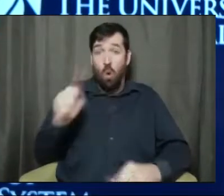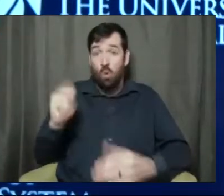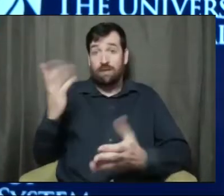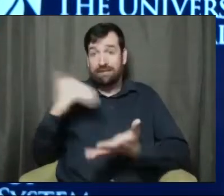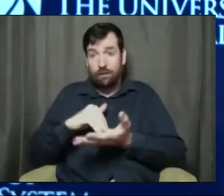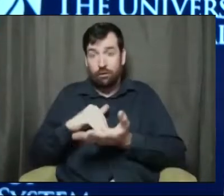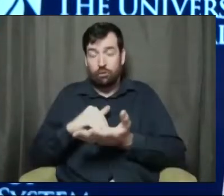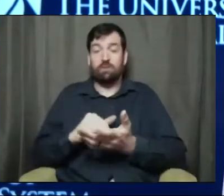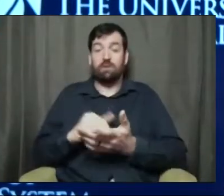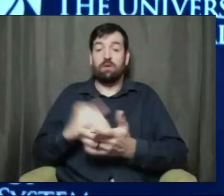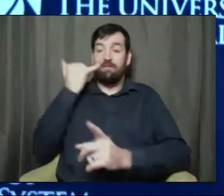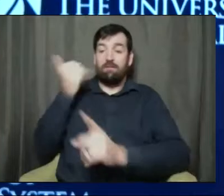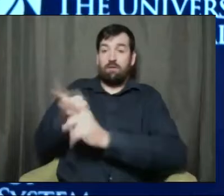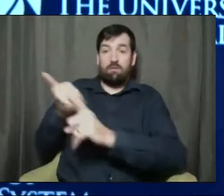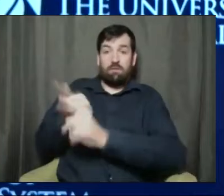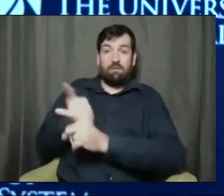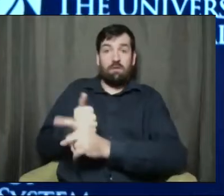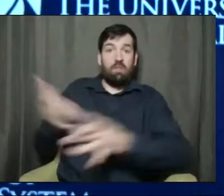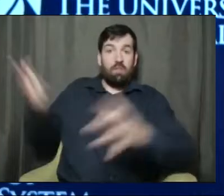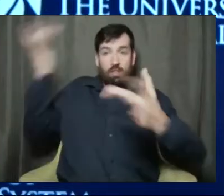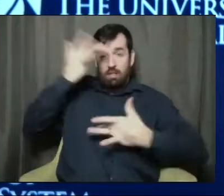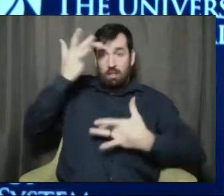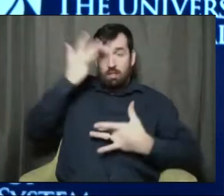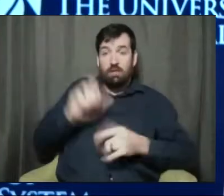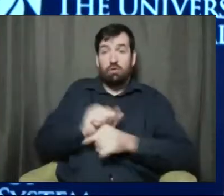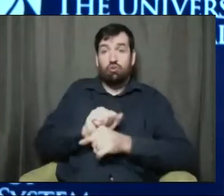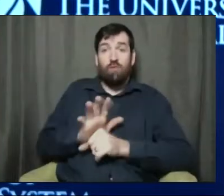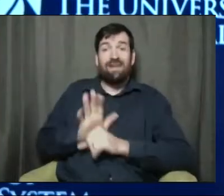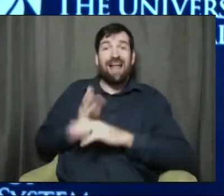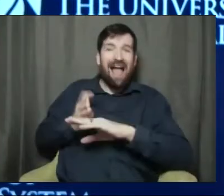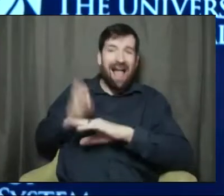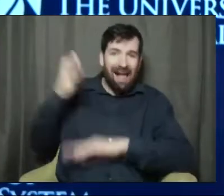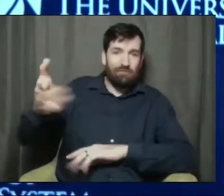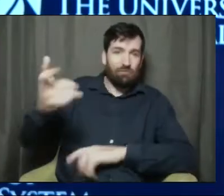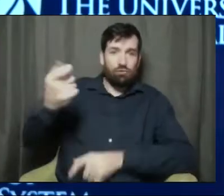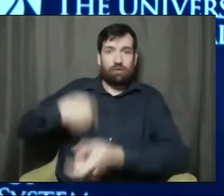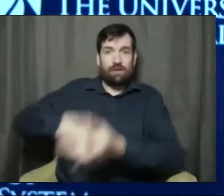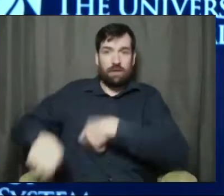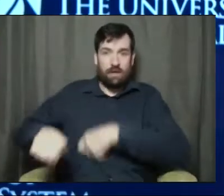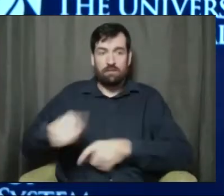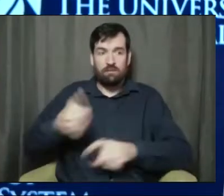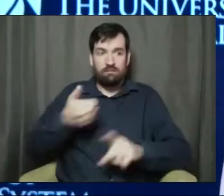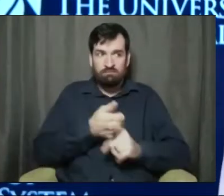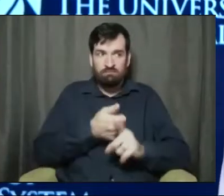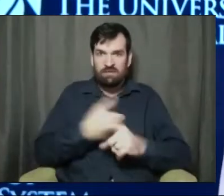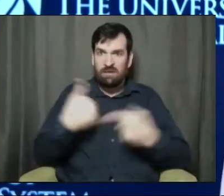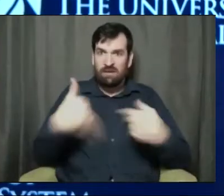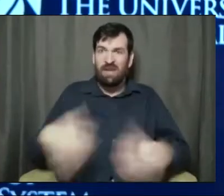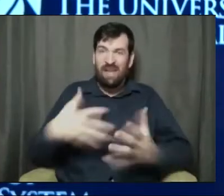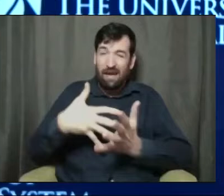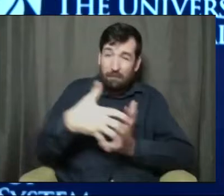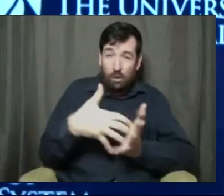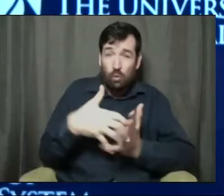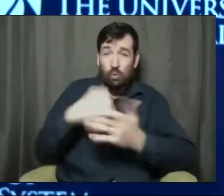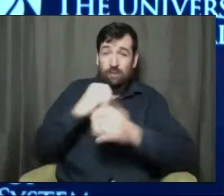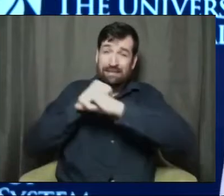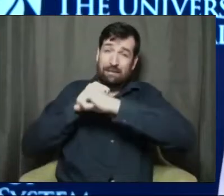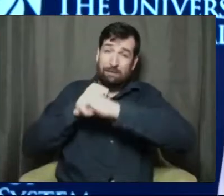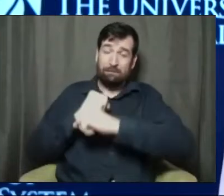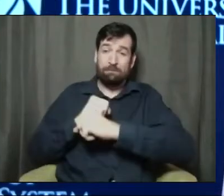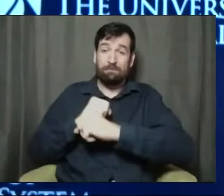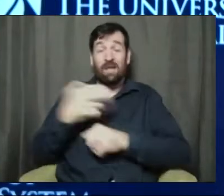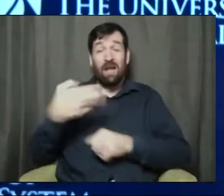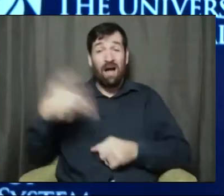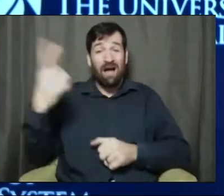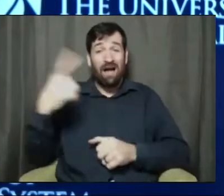COVID after transplantation because they're immunosuppressed. They have a higher rate of death and mortality than